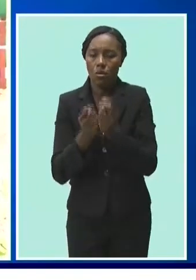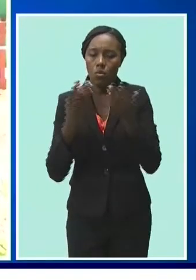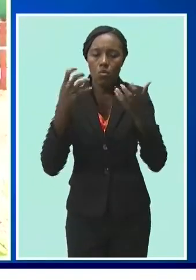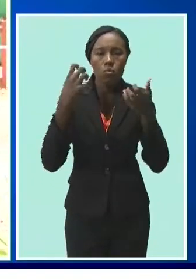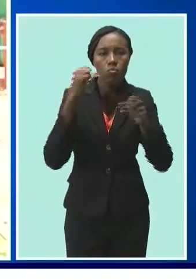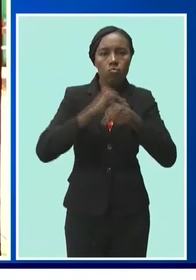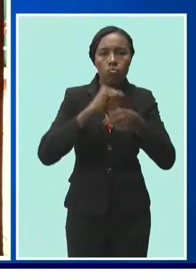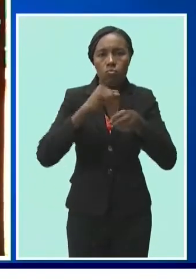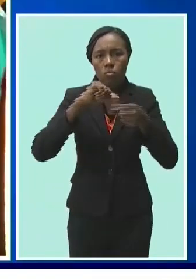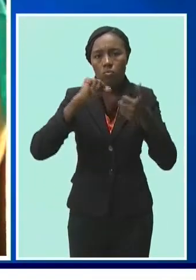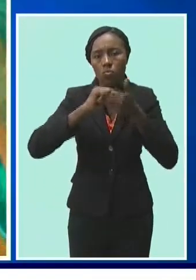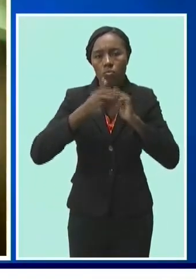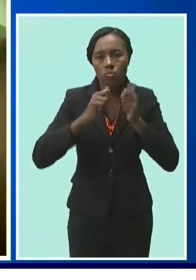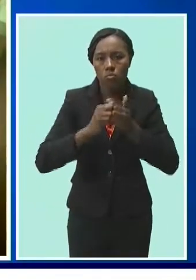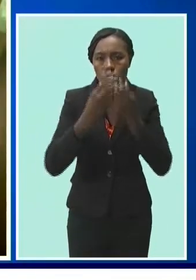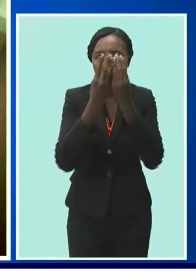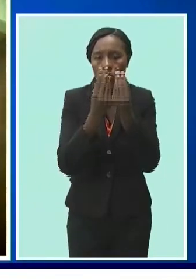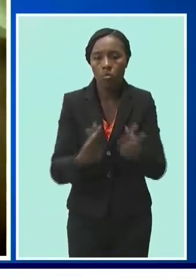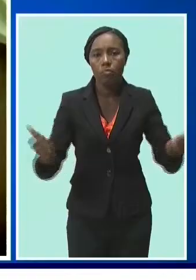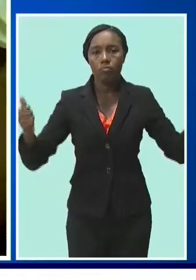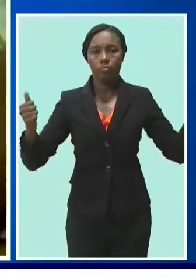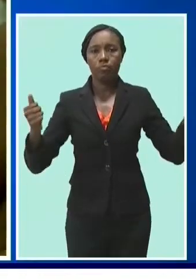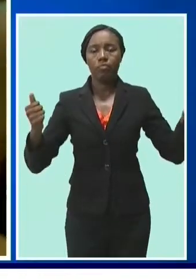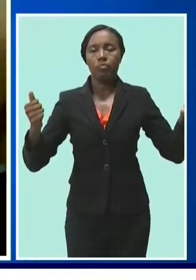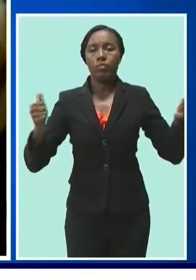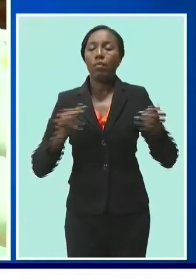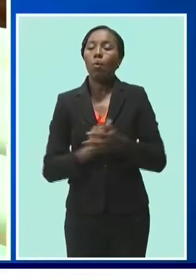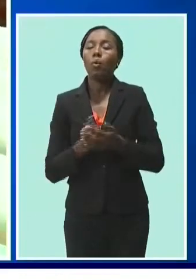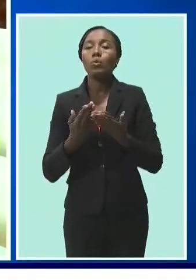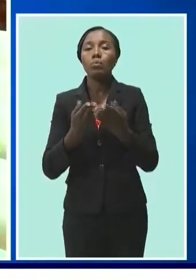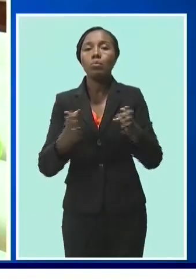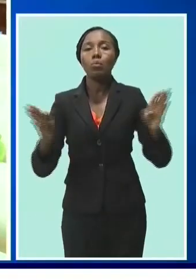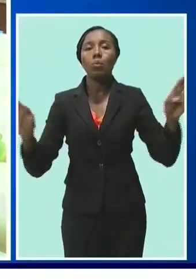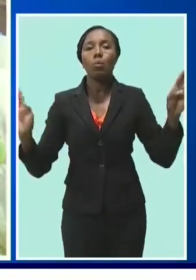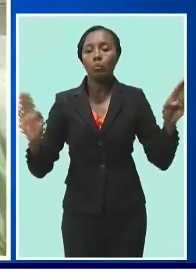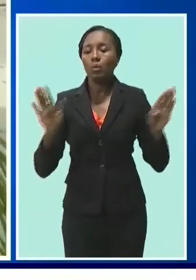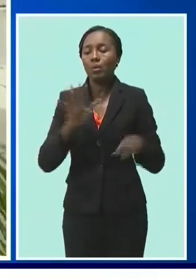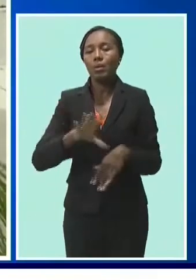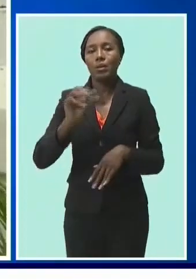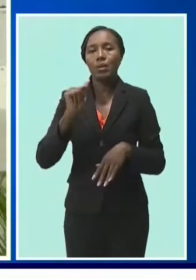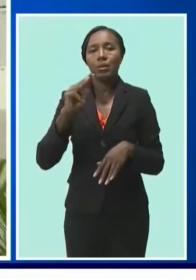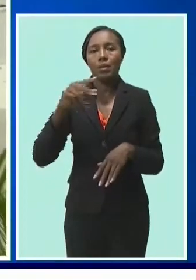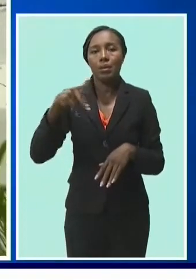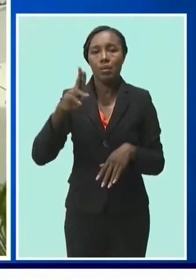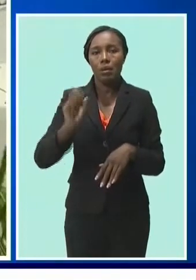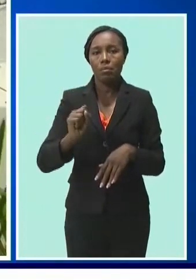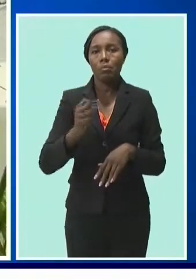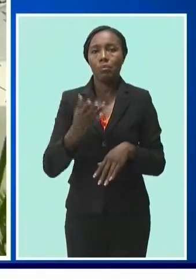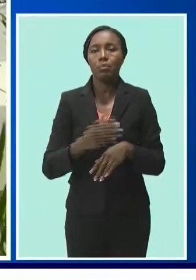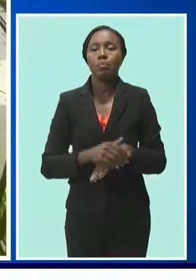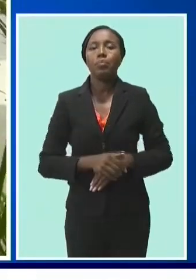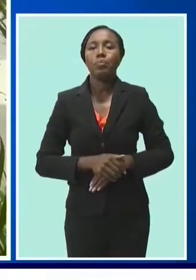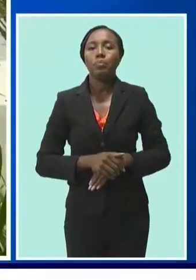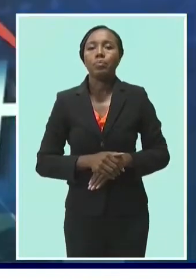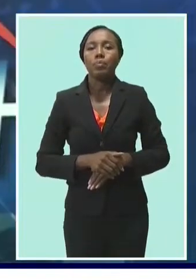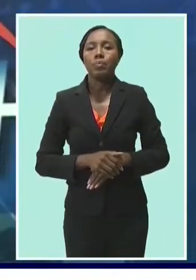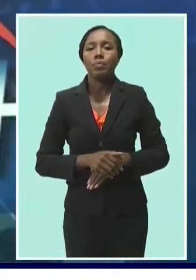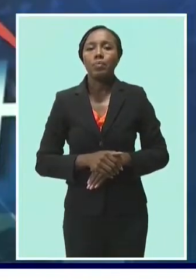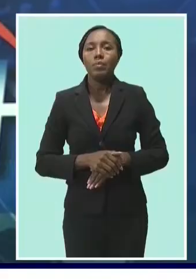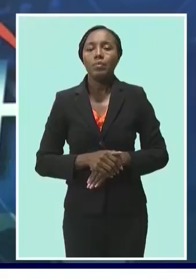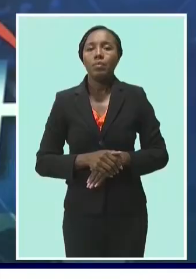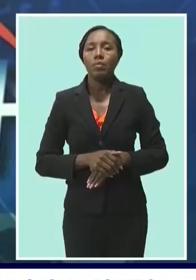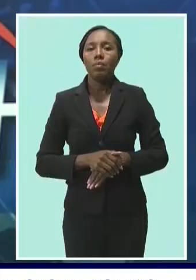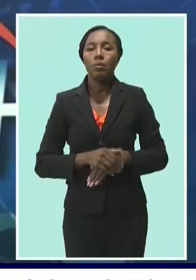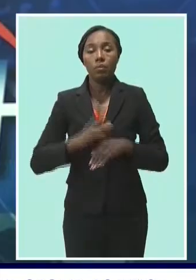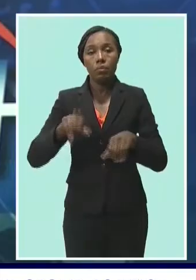also included the official opening of an aquaponics farm on the campus. Rianne Phillips, CBC News.